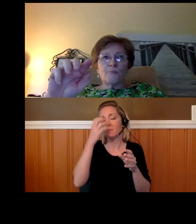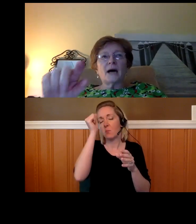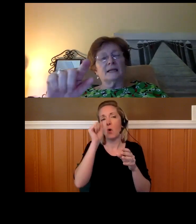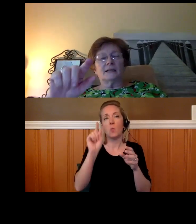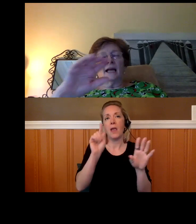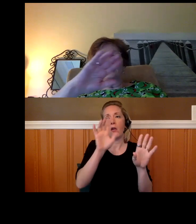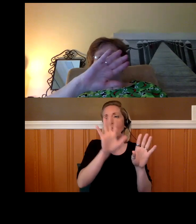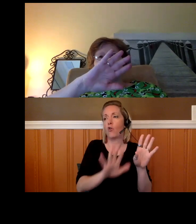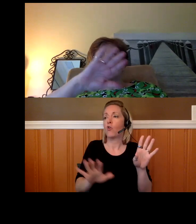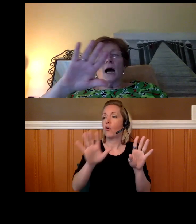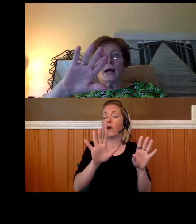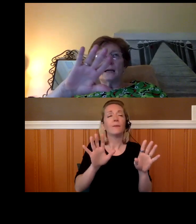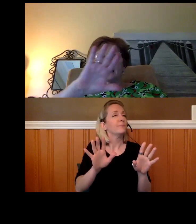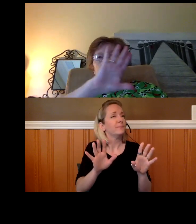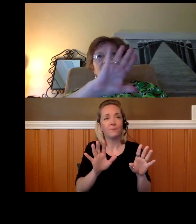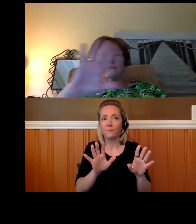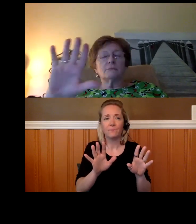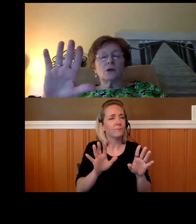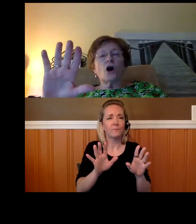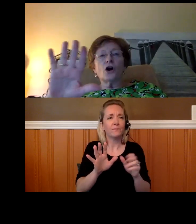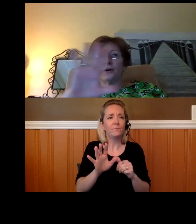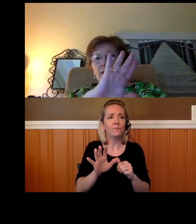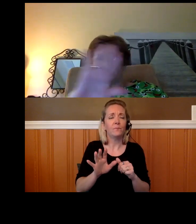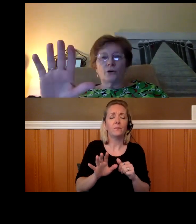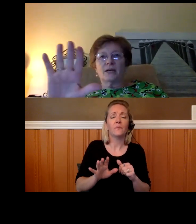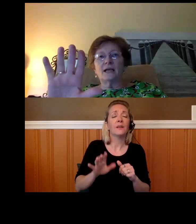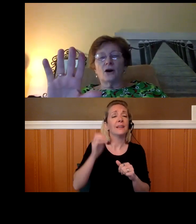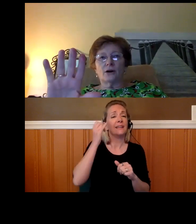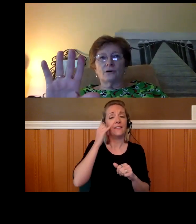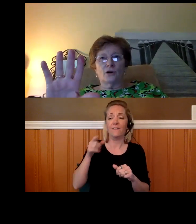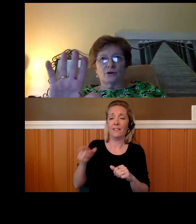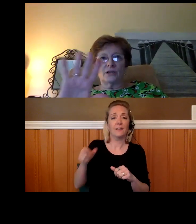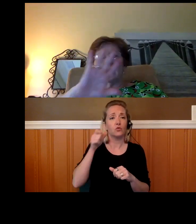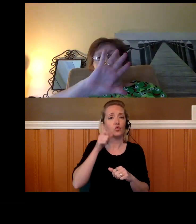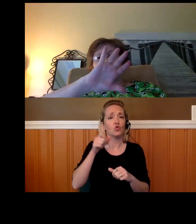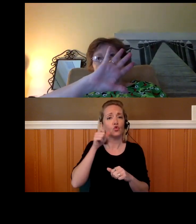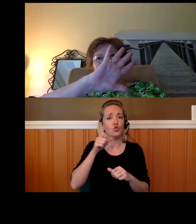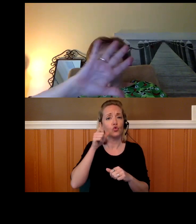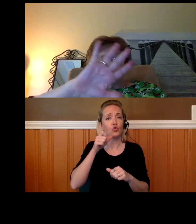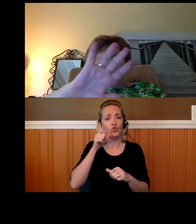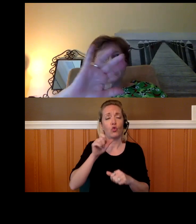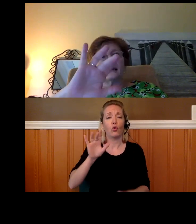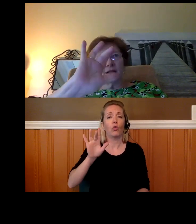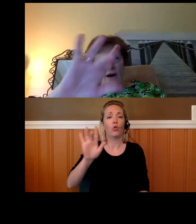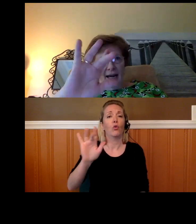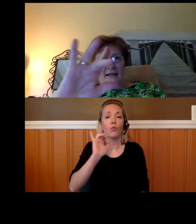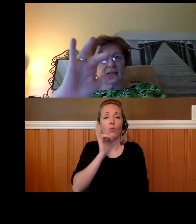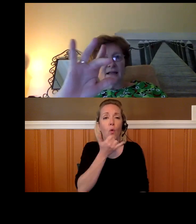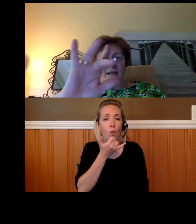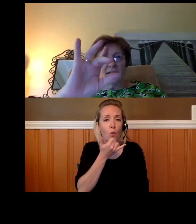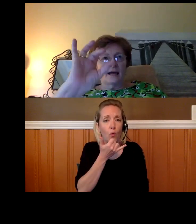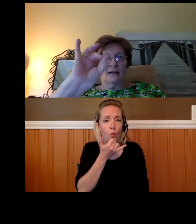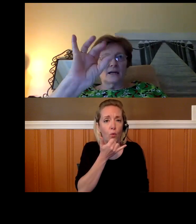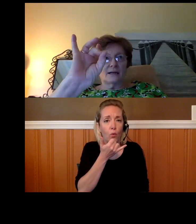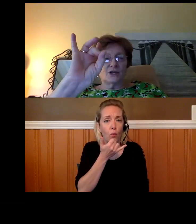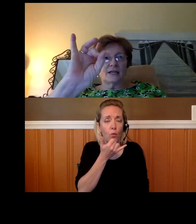she's got a guard on, a key guard on hers for stabilizing her hand to then get, a lot of times she gets her